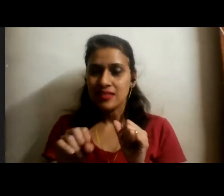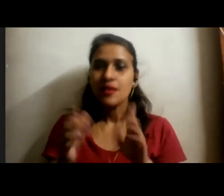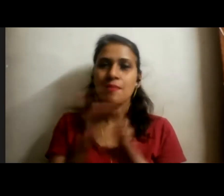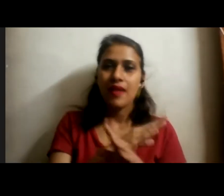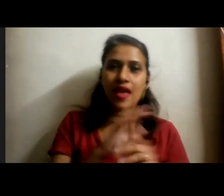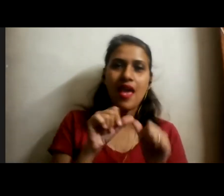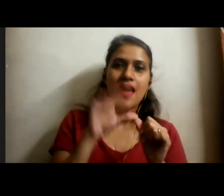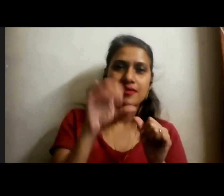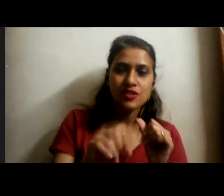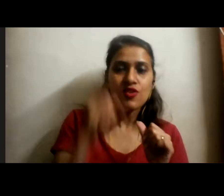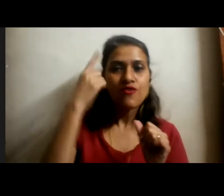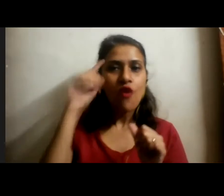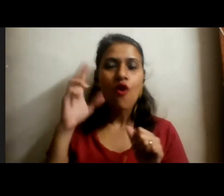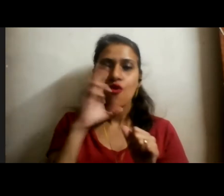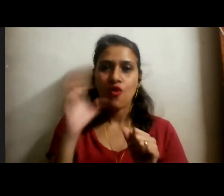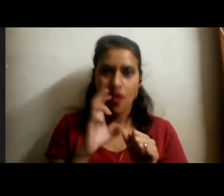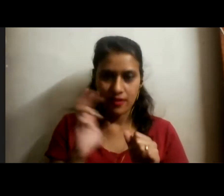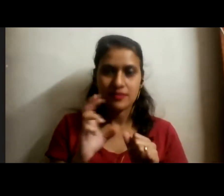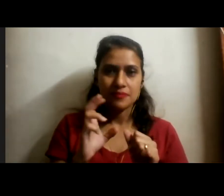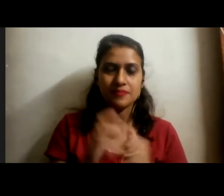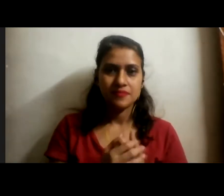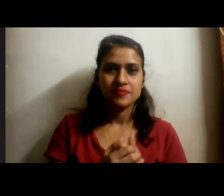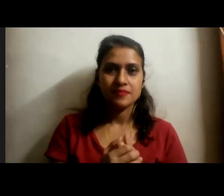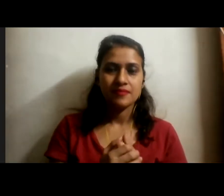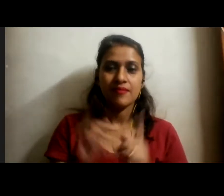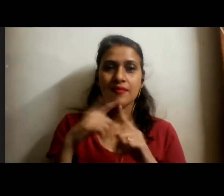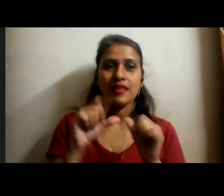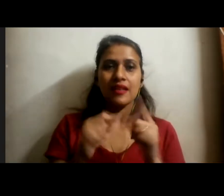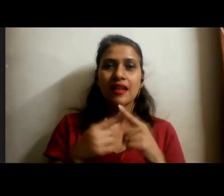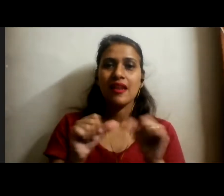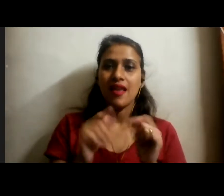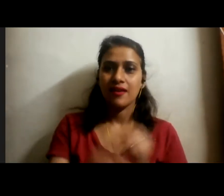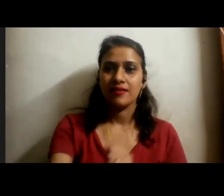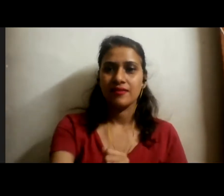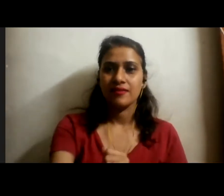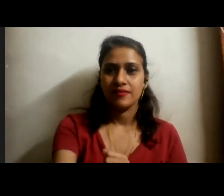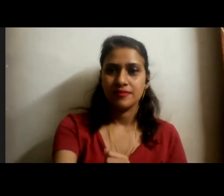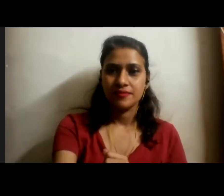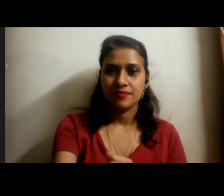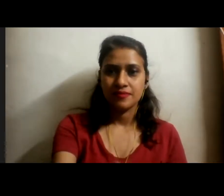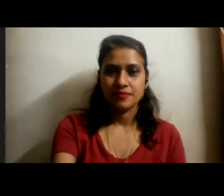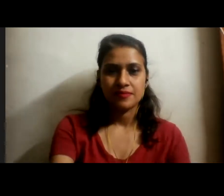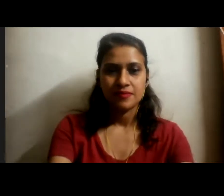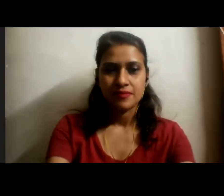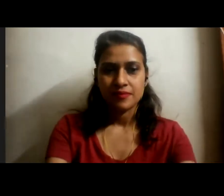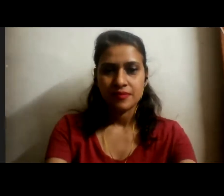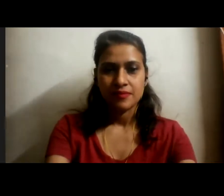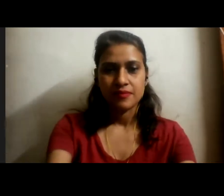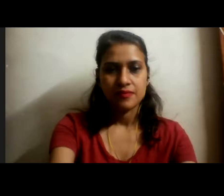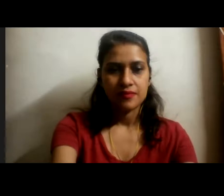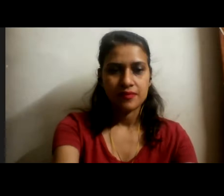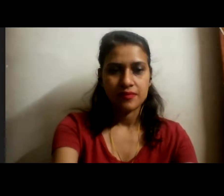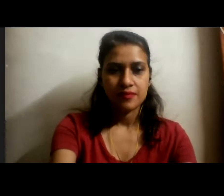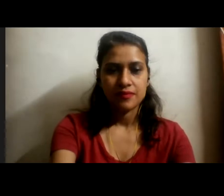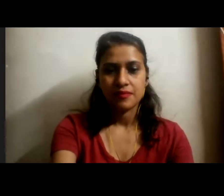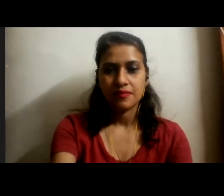through the college database, like they will provide us. But yeah, if you want to subscribe, it